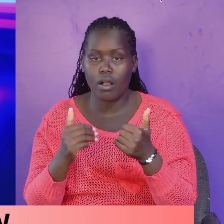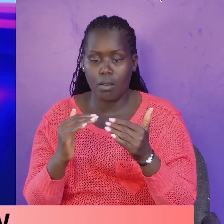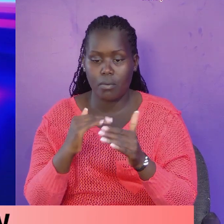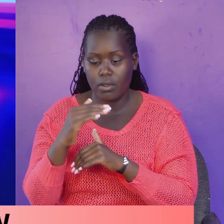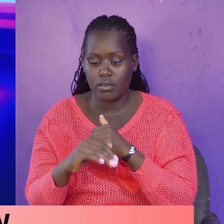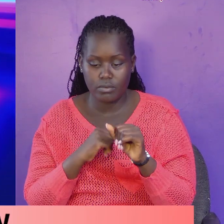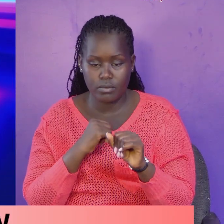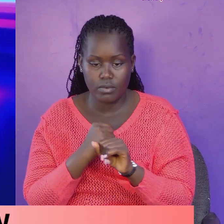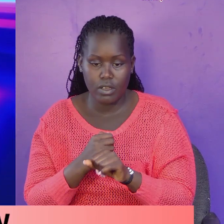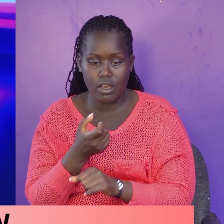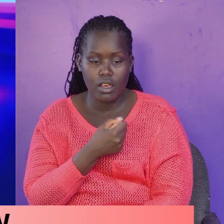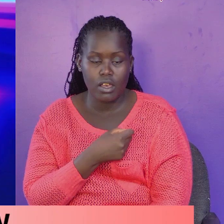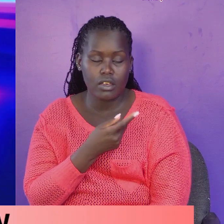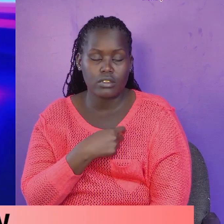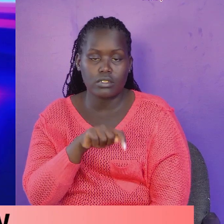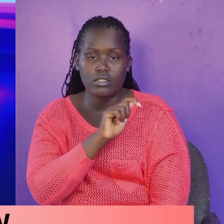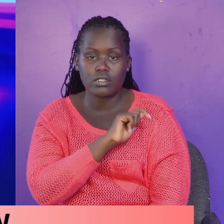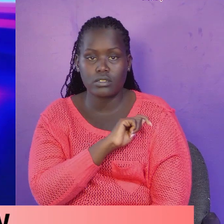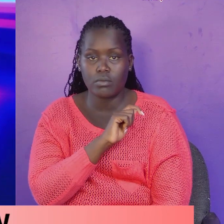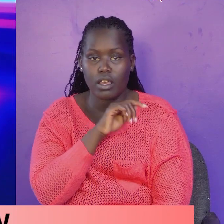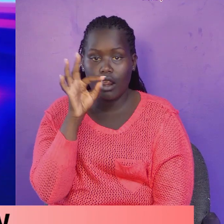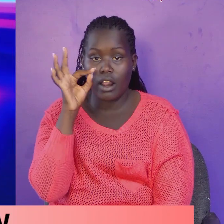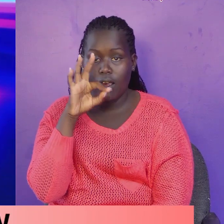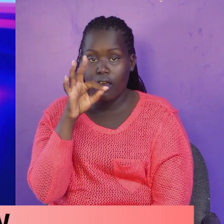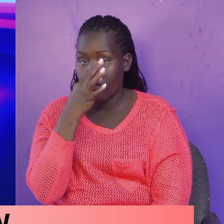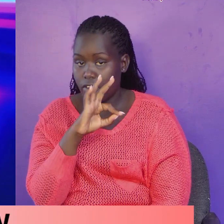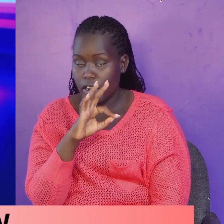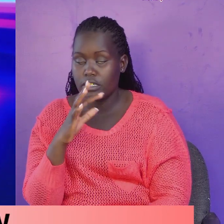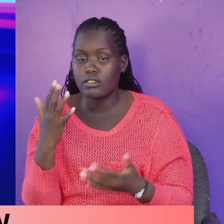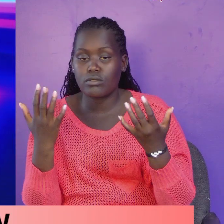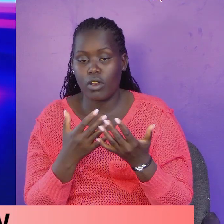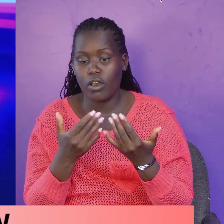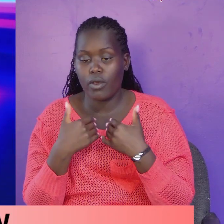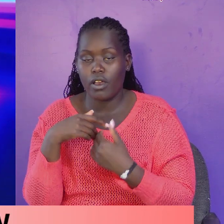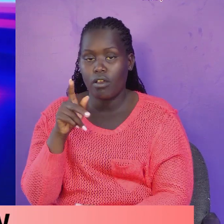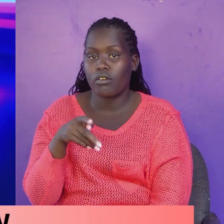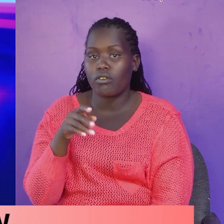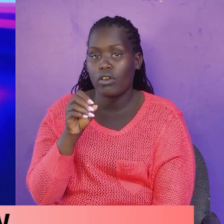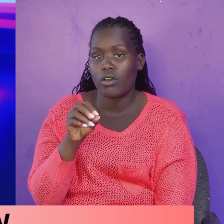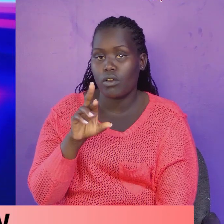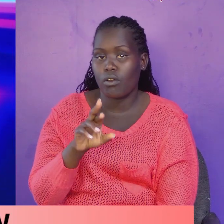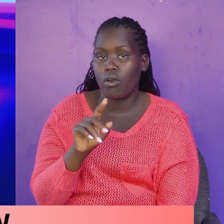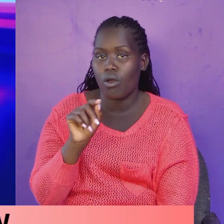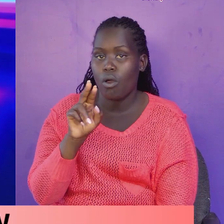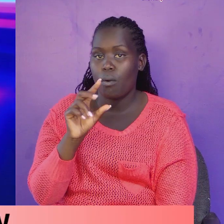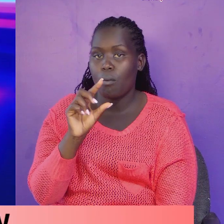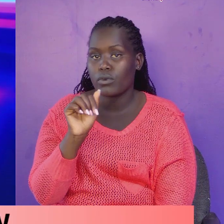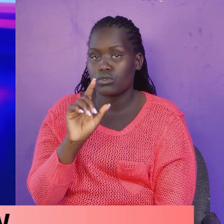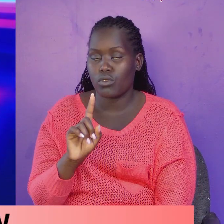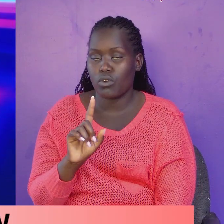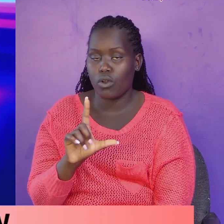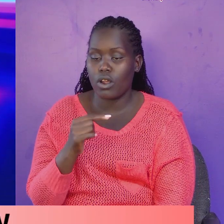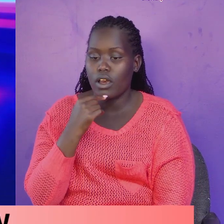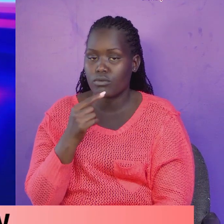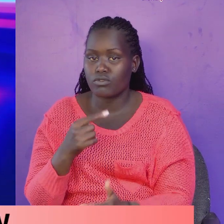Portugal, Spain, France, those teams. Where are you placing Portugal? Because I'm sure Ronaldo wants to